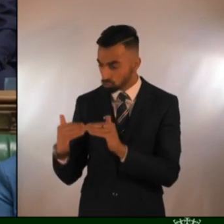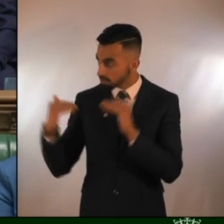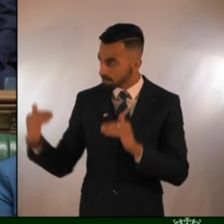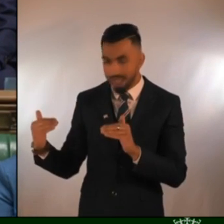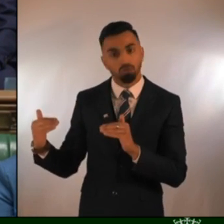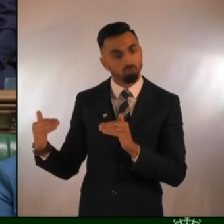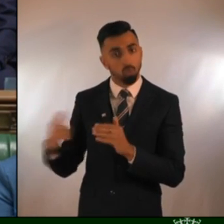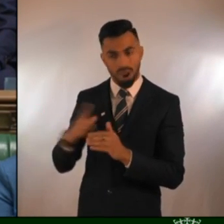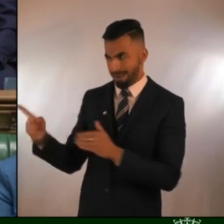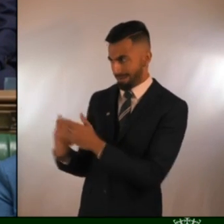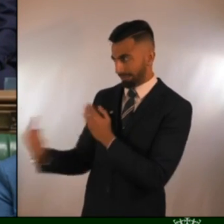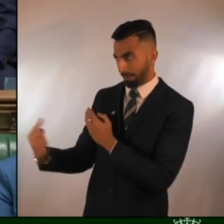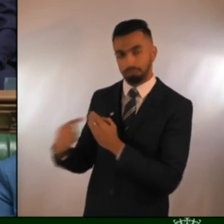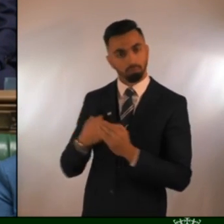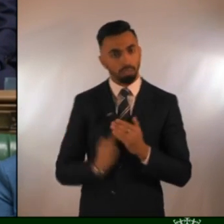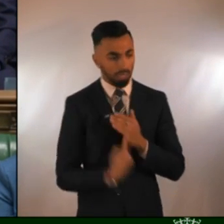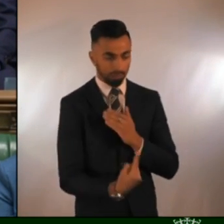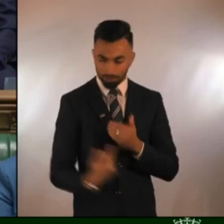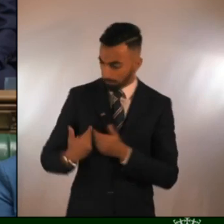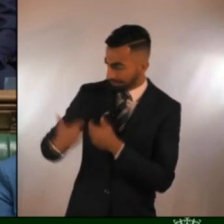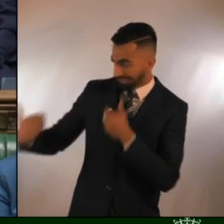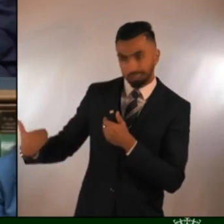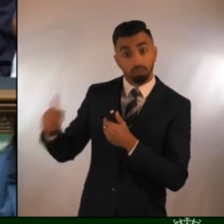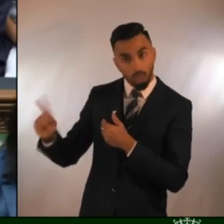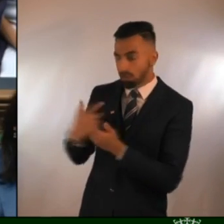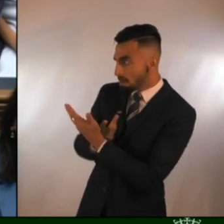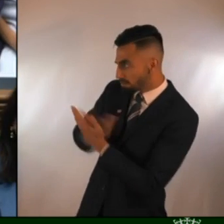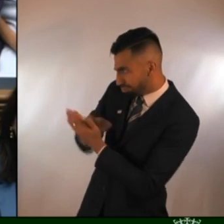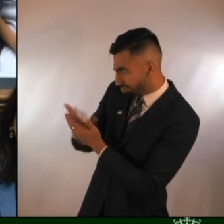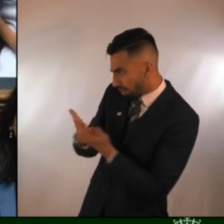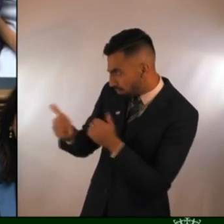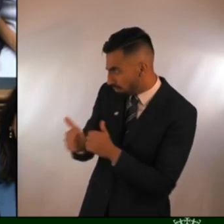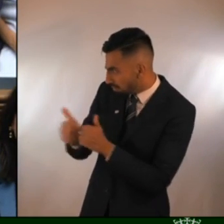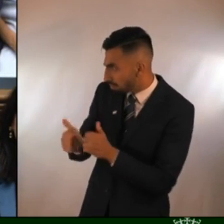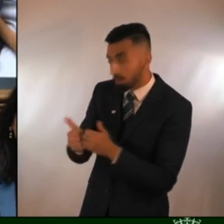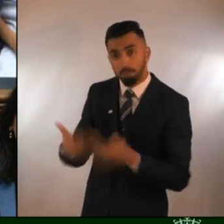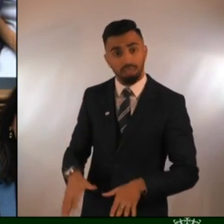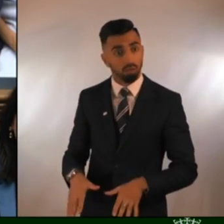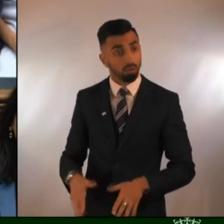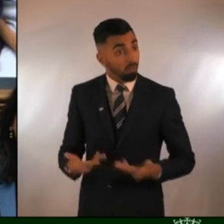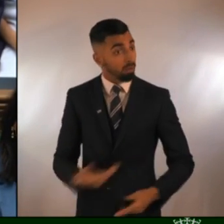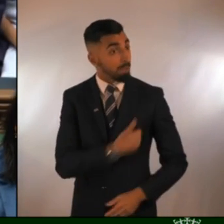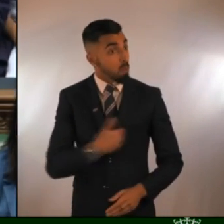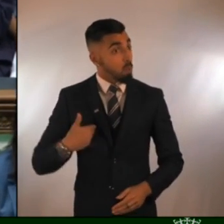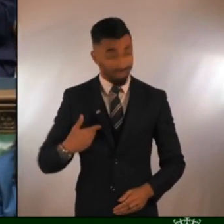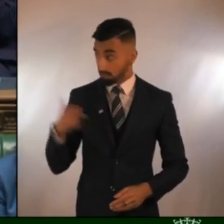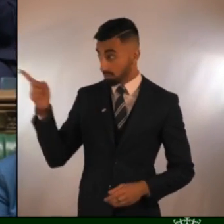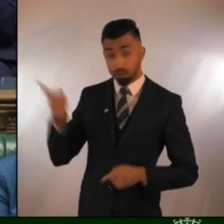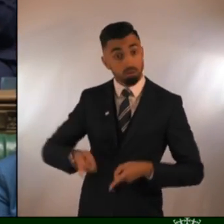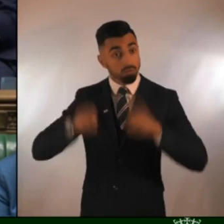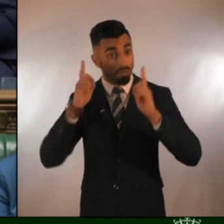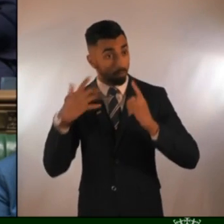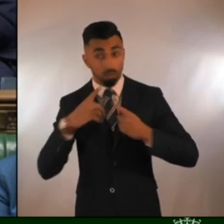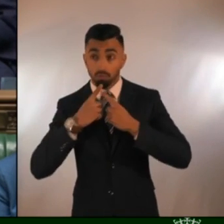independent responsibilities. The Governor set out this morning the actions that the Bank will take to help UK businesses and households